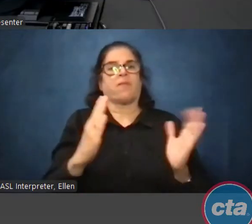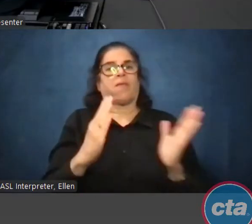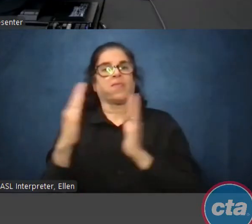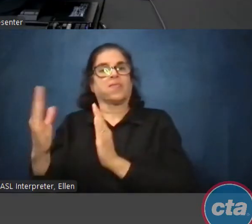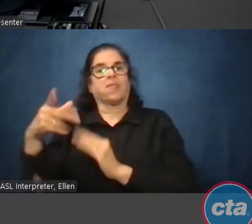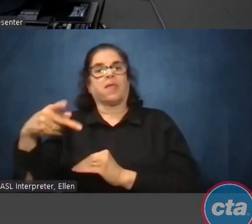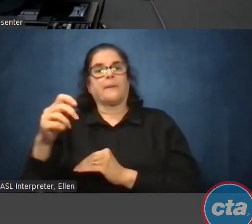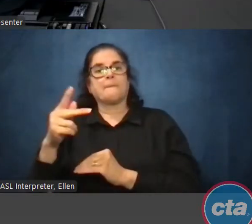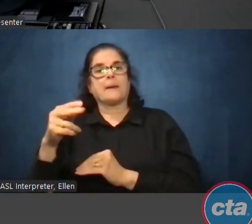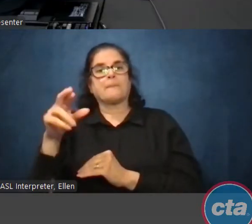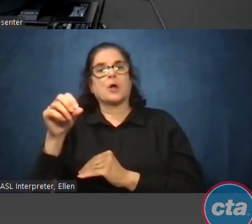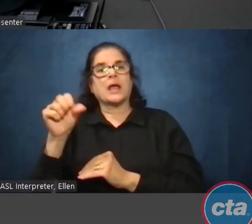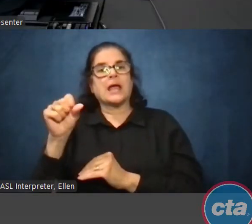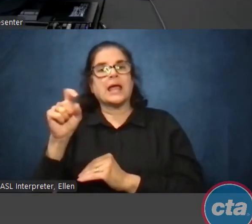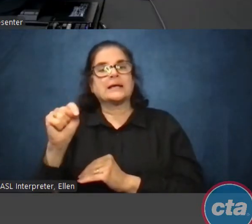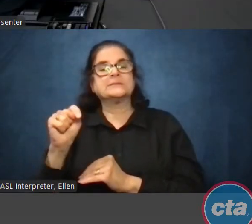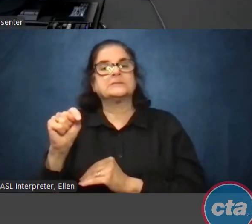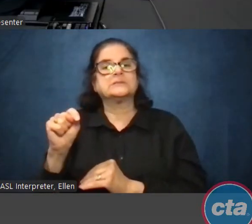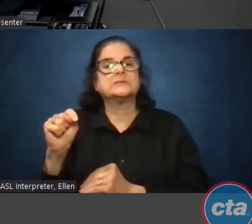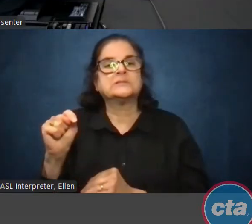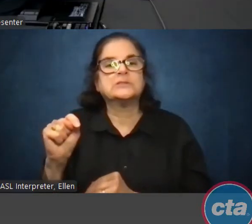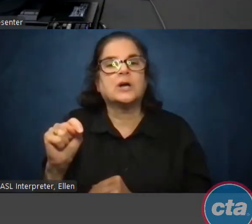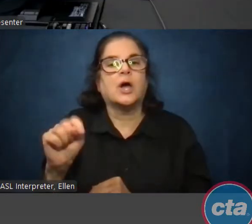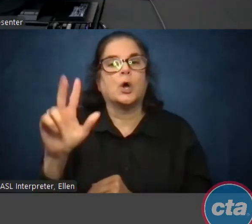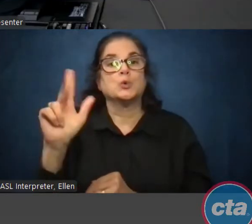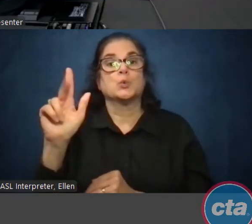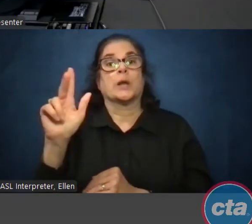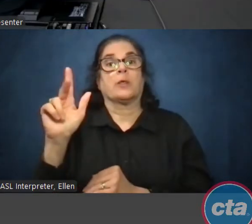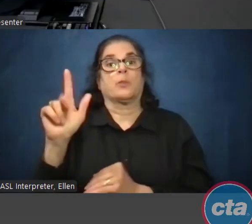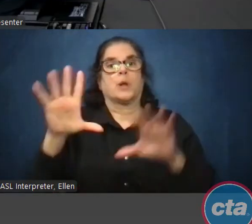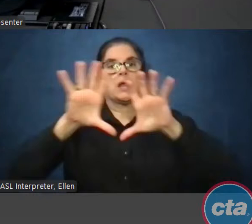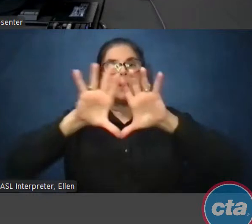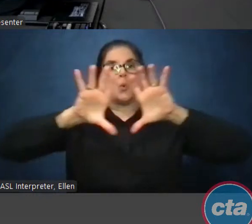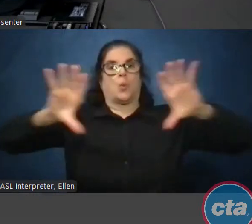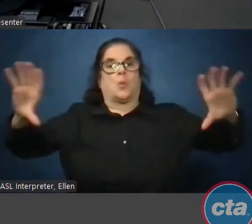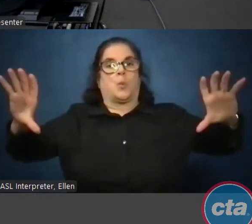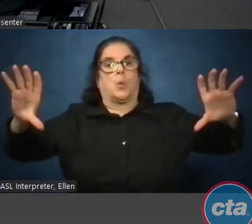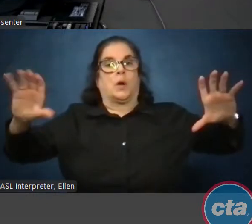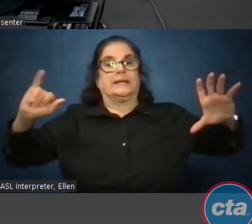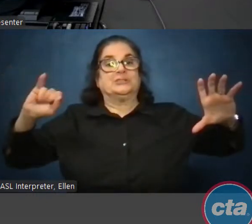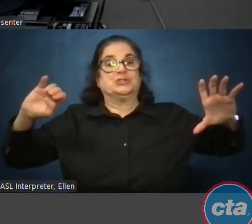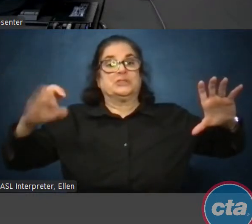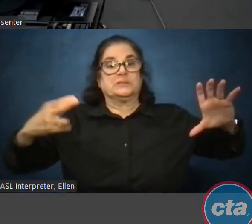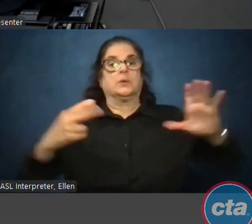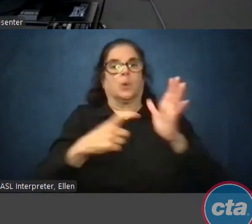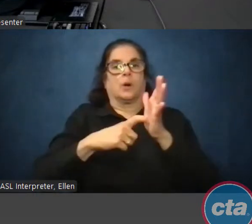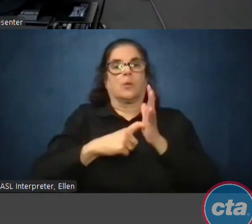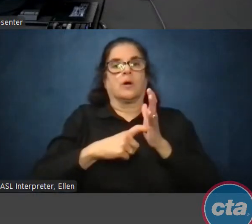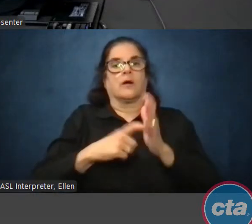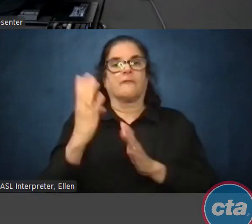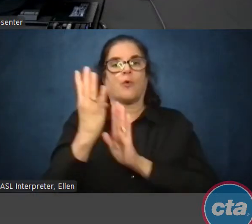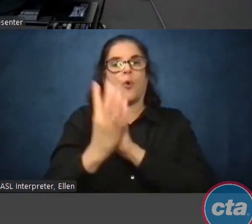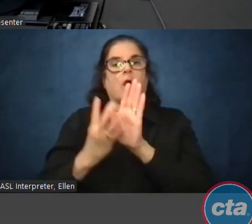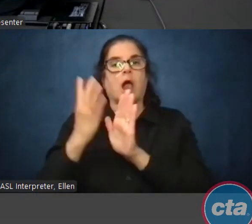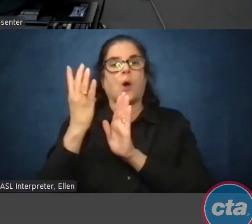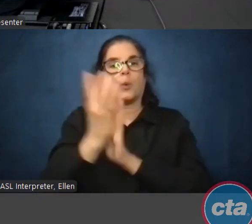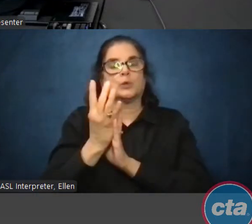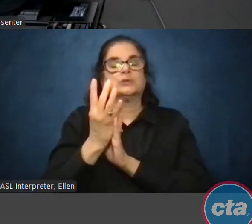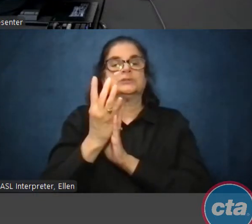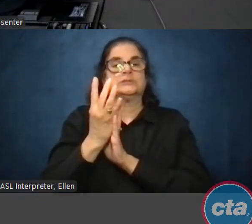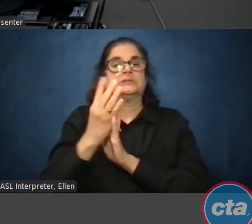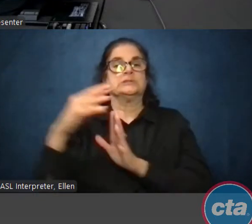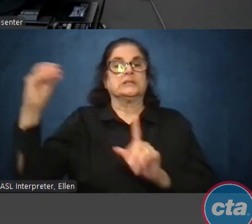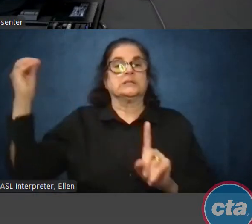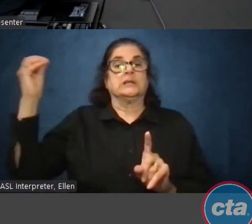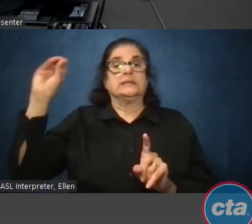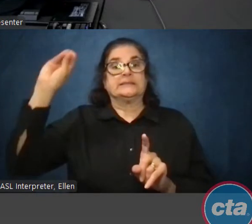inches in portrait orientation instead of 13. They also require 4 hours of sun. We're getting 5 battery-powered displays. Those are